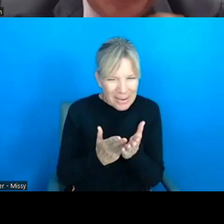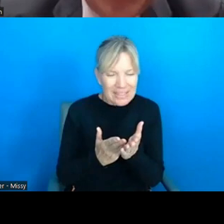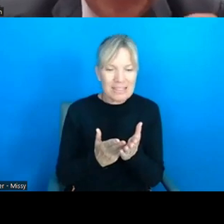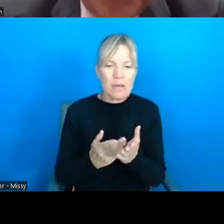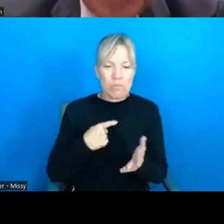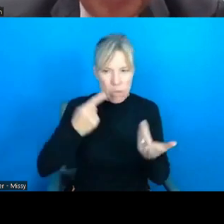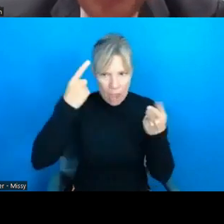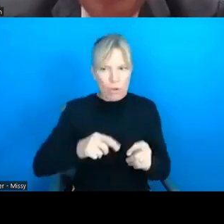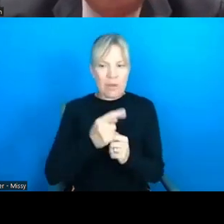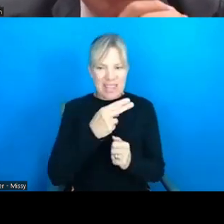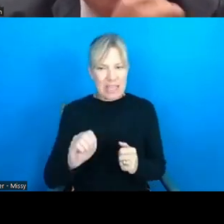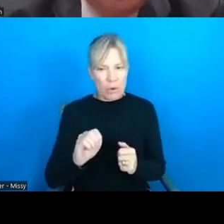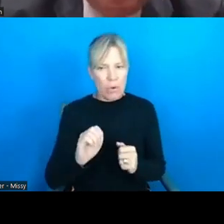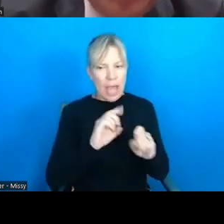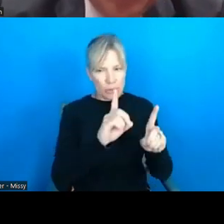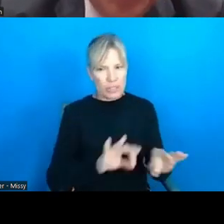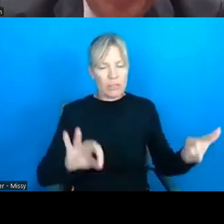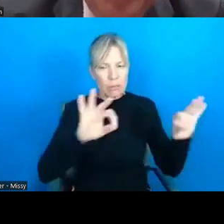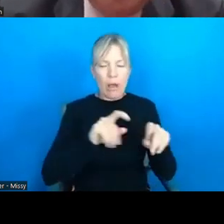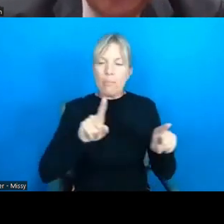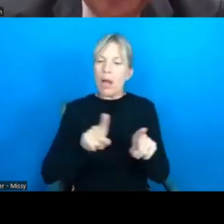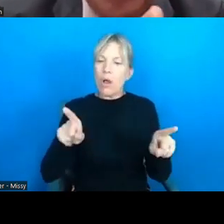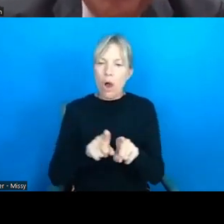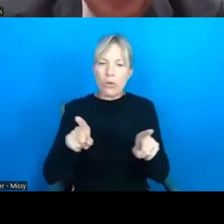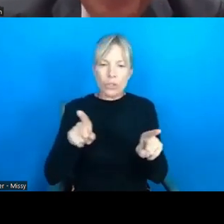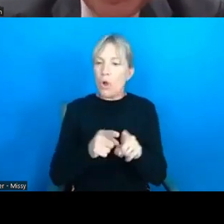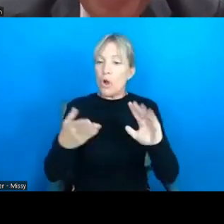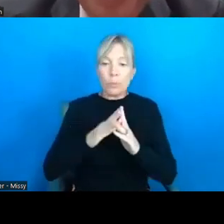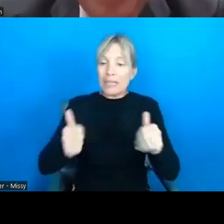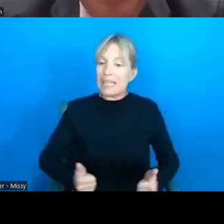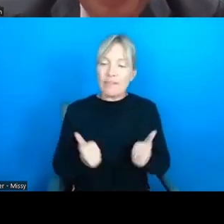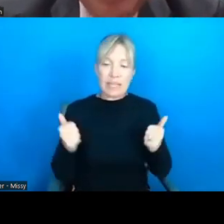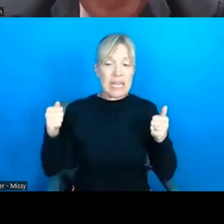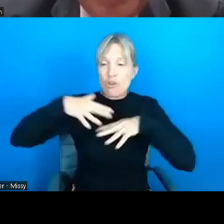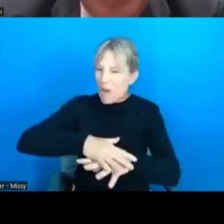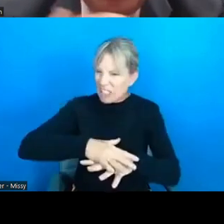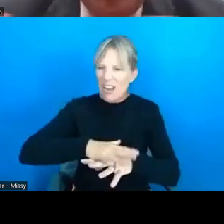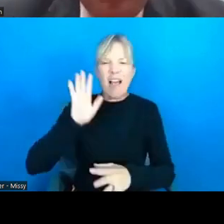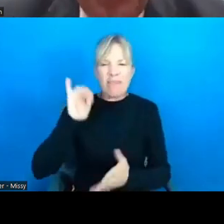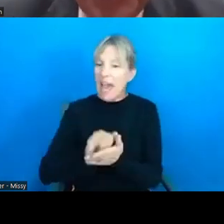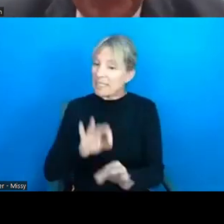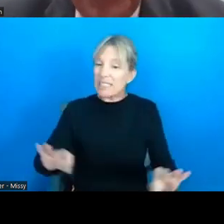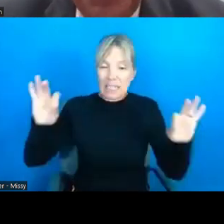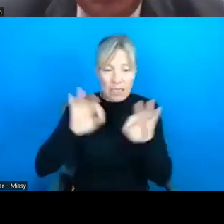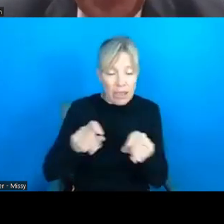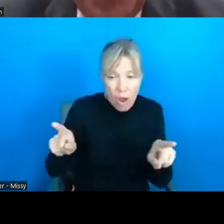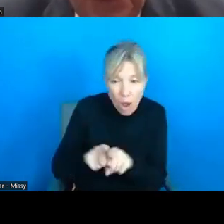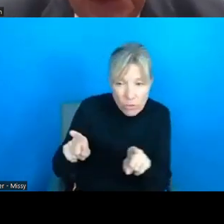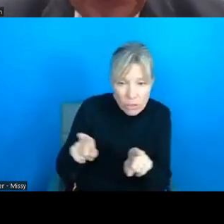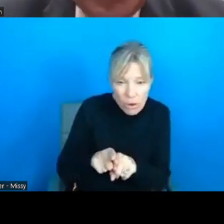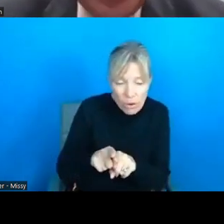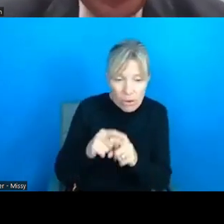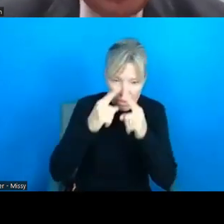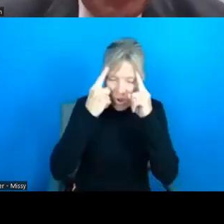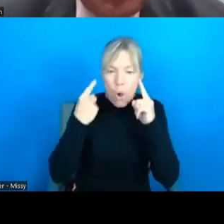Theo, education is key, but I think integration, community living is a key. Also,